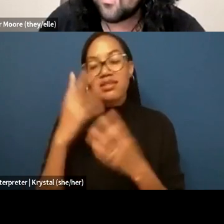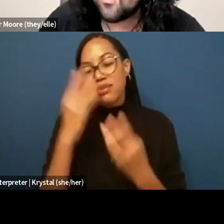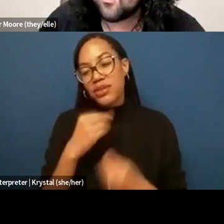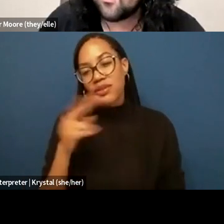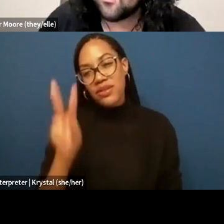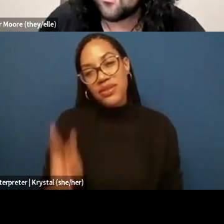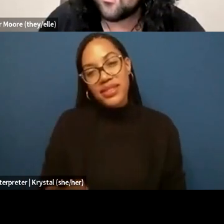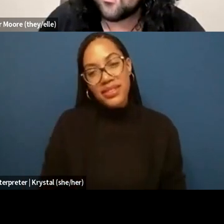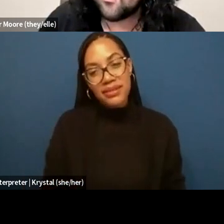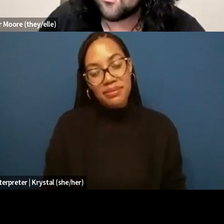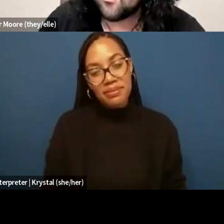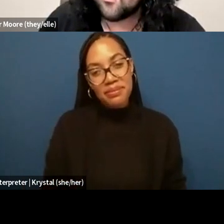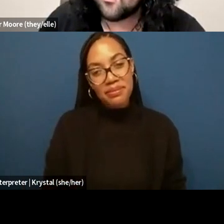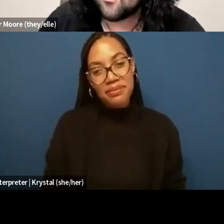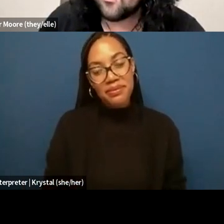witness.